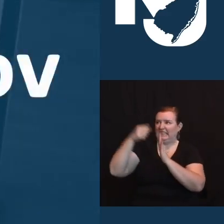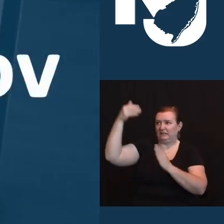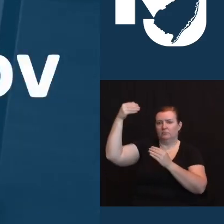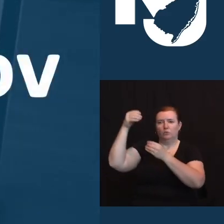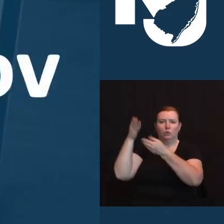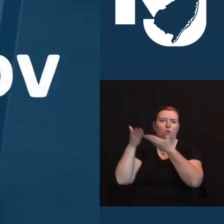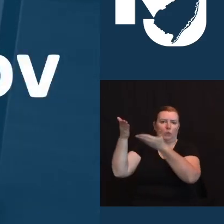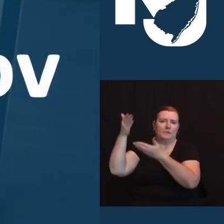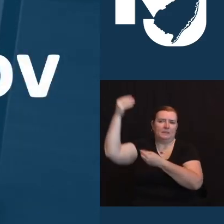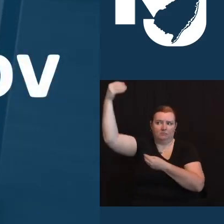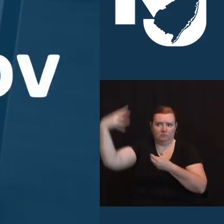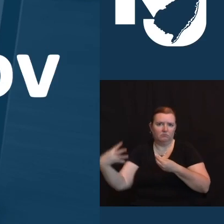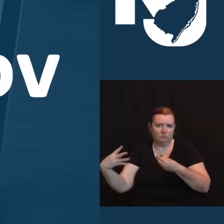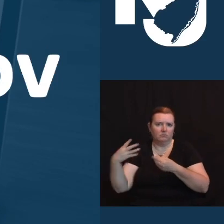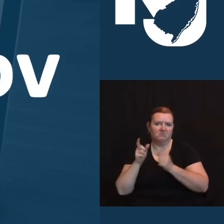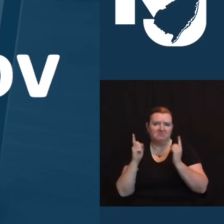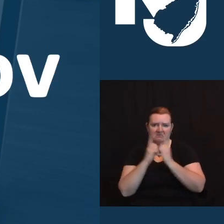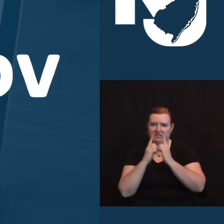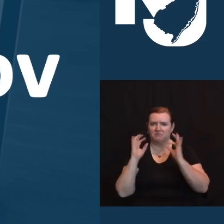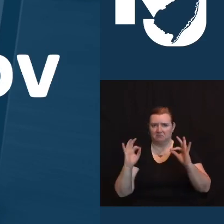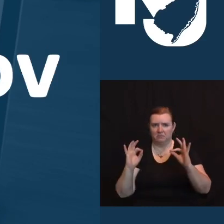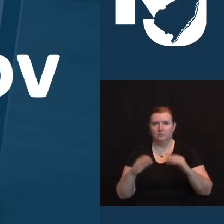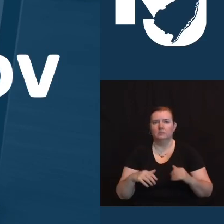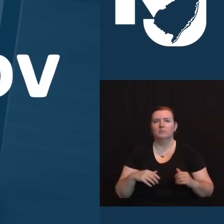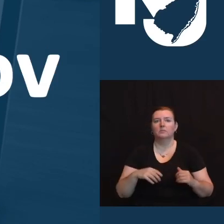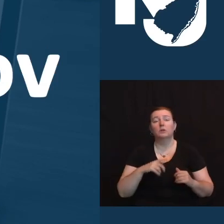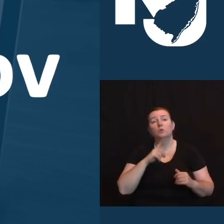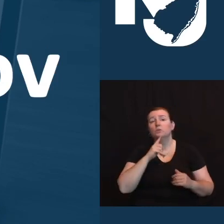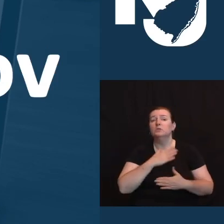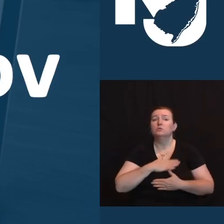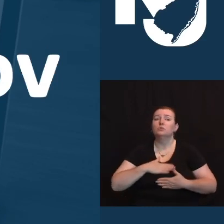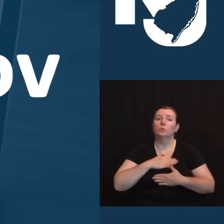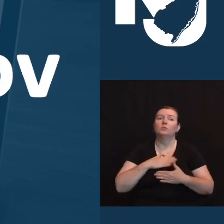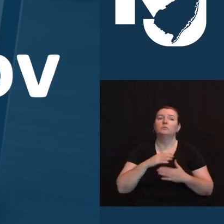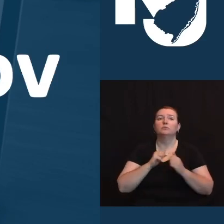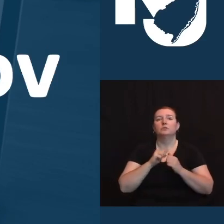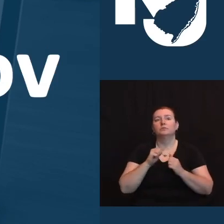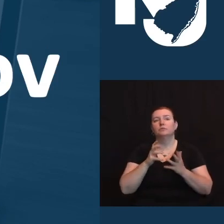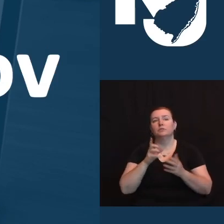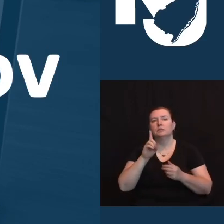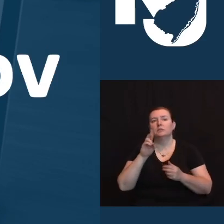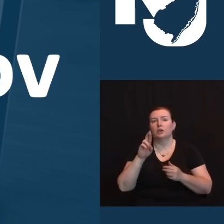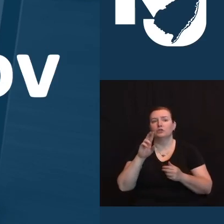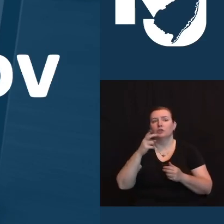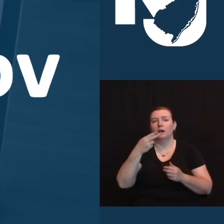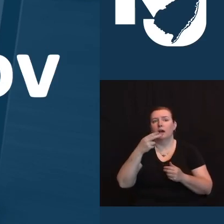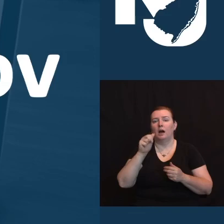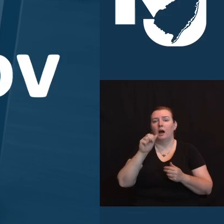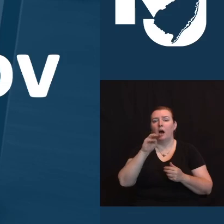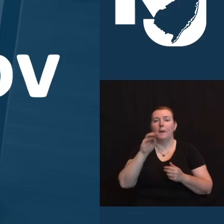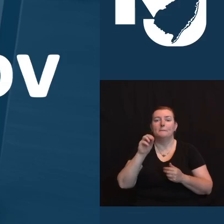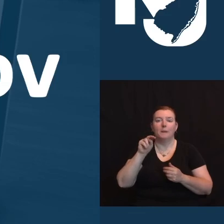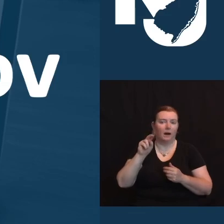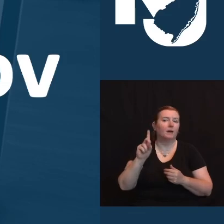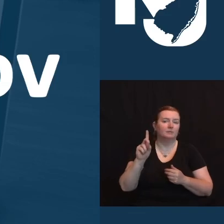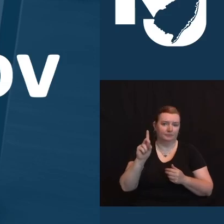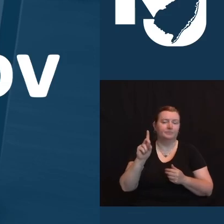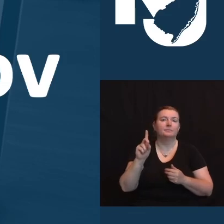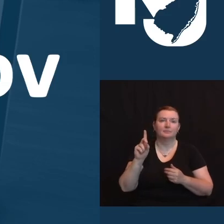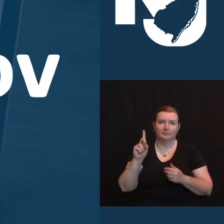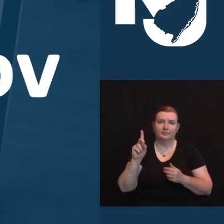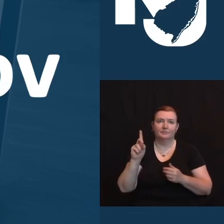Friday afternoon, I have the great pleasure of speaking with Dr. Linda Darling Hammond, a nationally recognized expert on educational